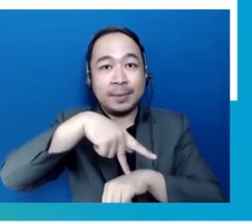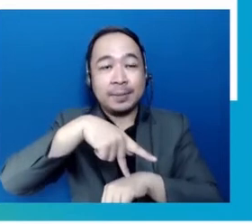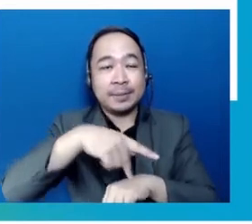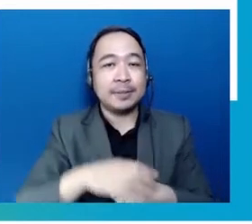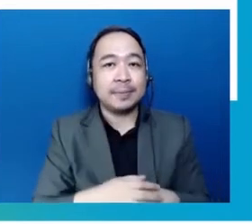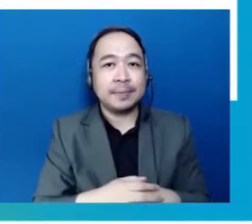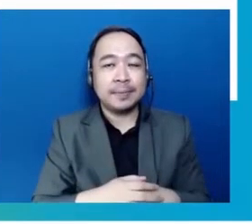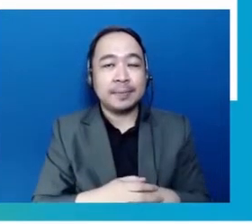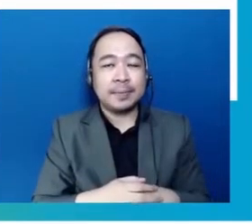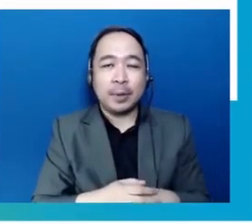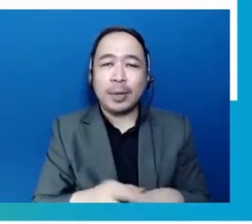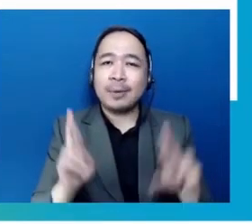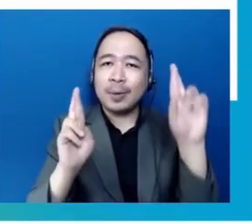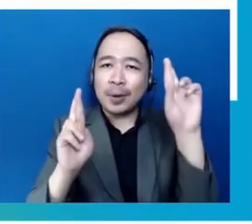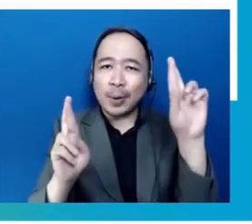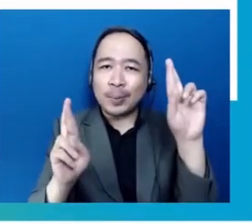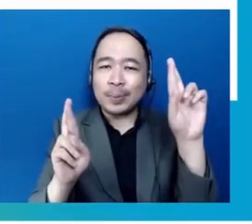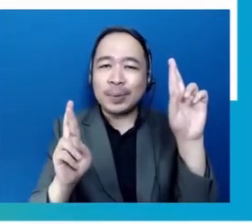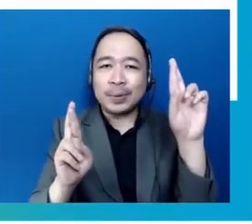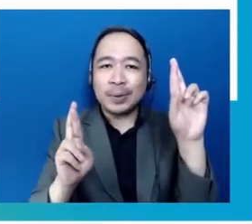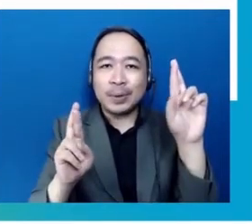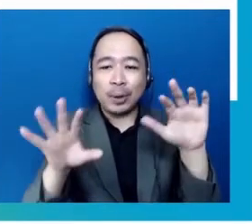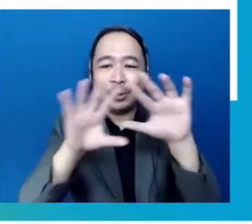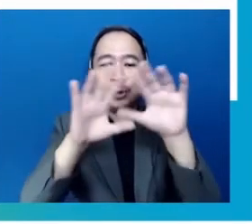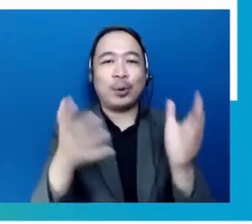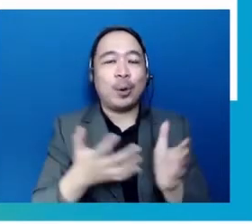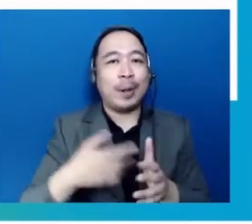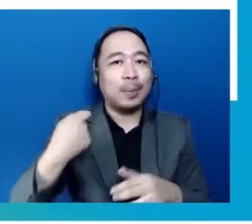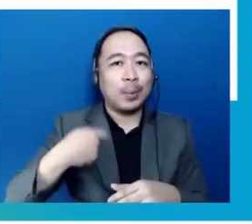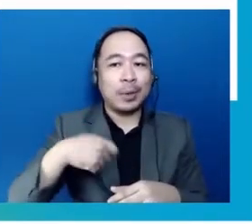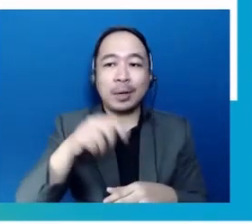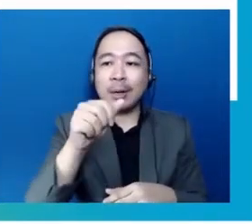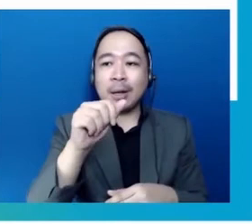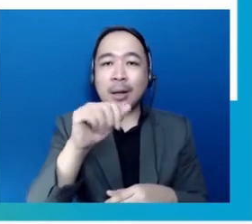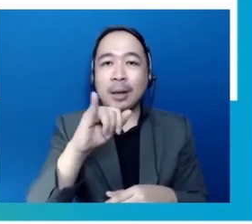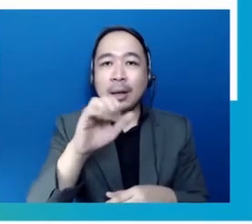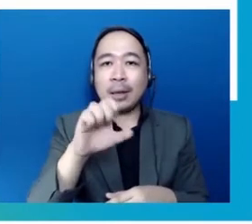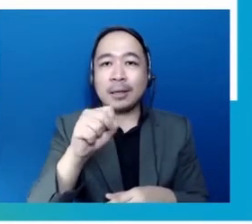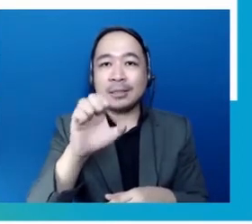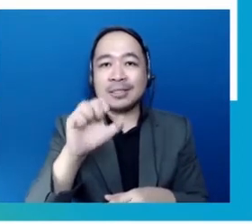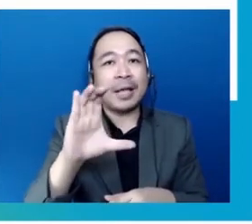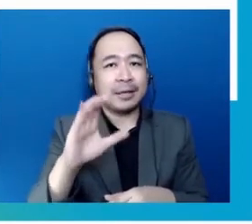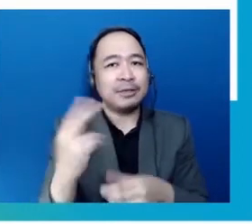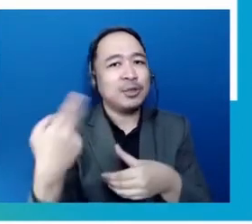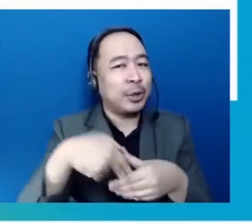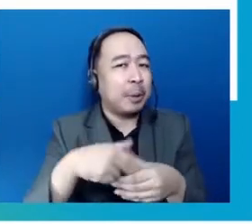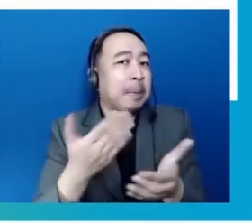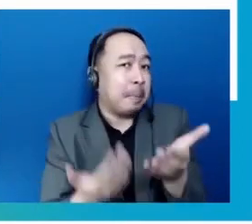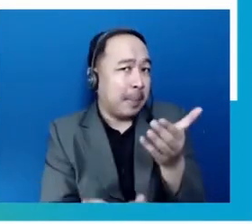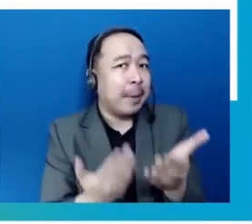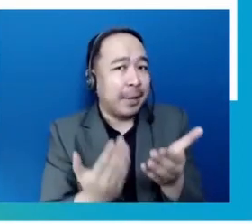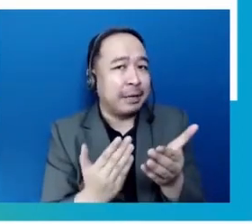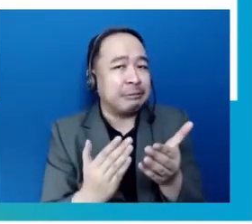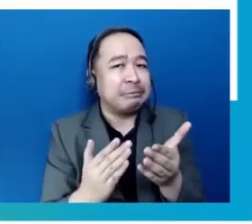were also hoping that the global president of ISEC joined, and maybe she will come in later if we resolve the